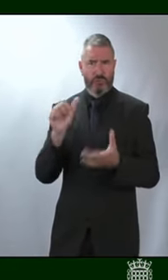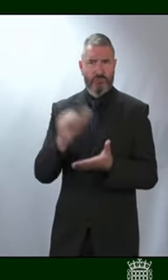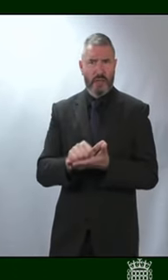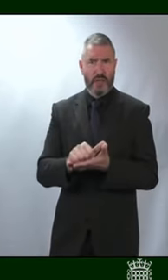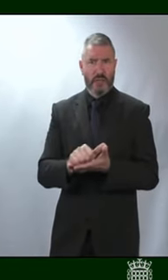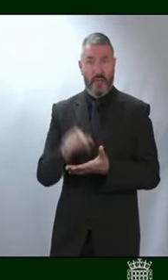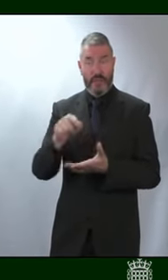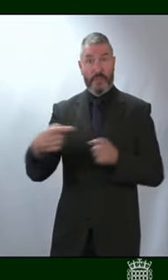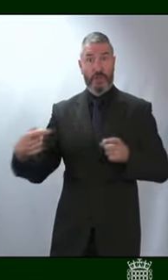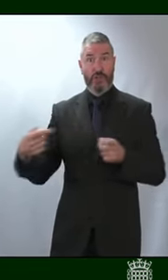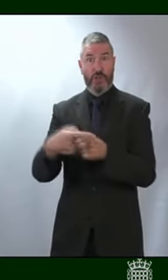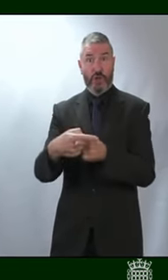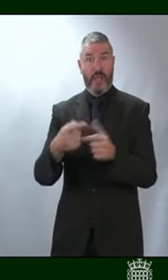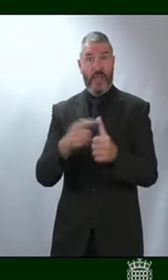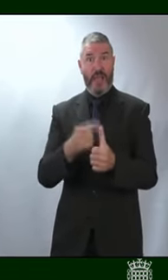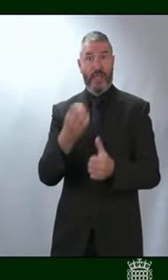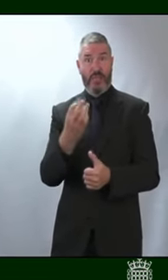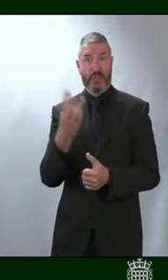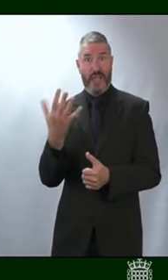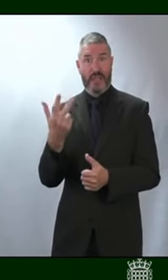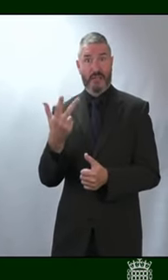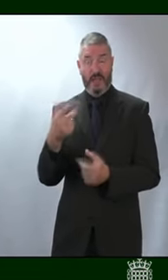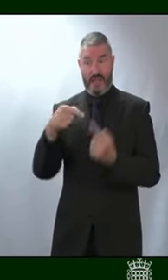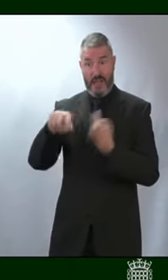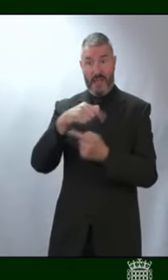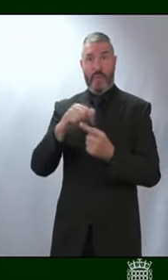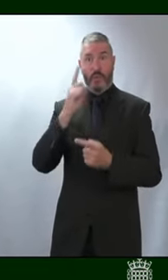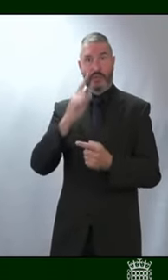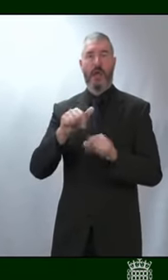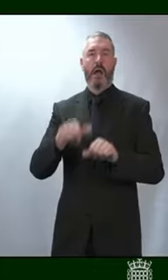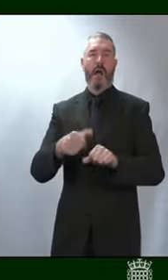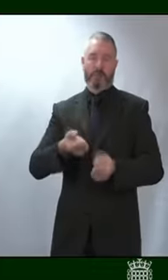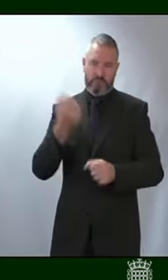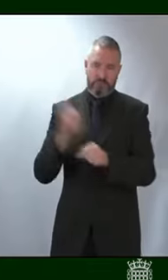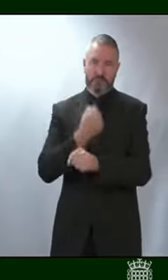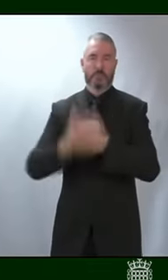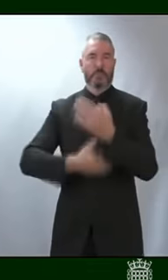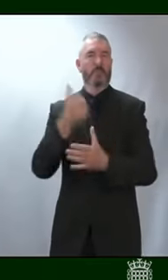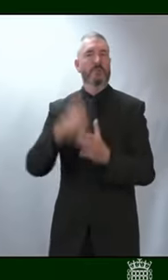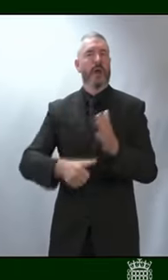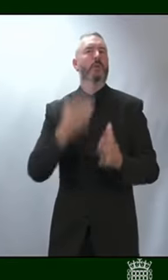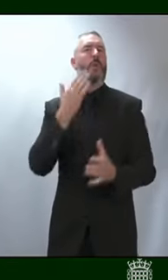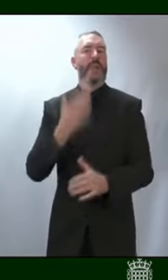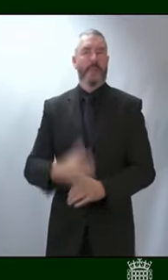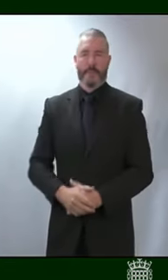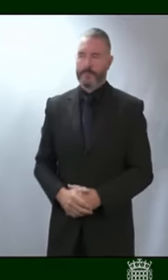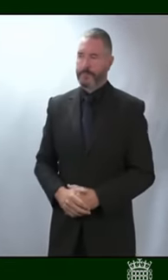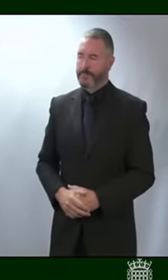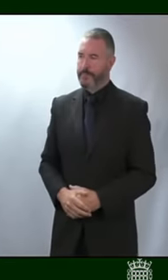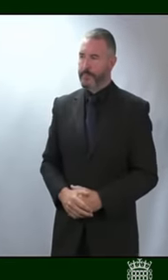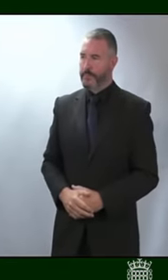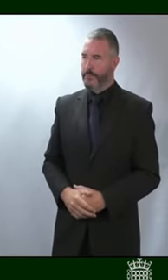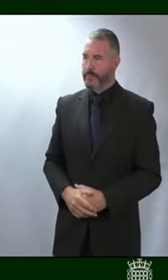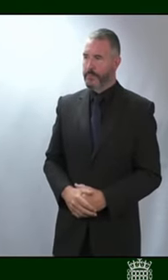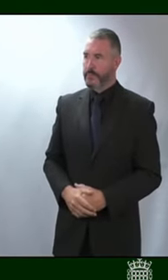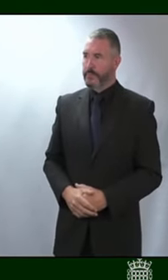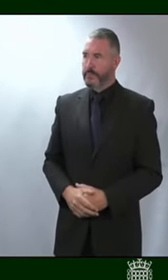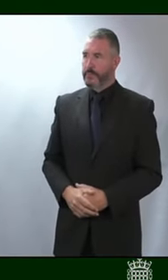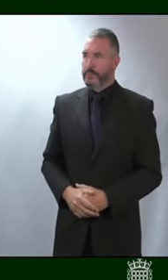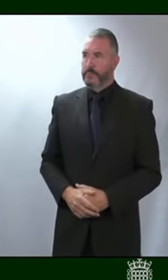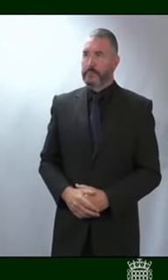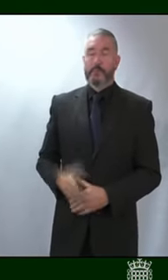if ever, the people of Menheniot will finally see shovels in the ground? Prime Minister. Mr. Speaker, I'm grateful to my